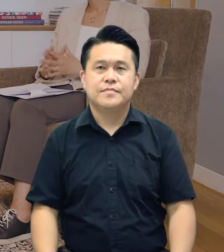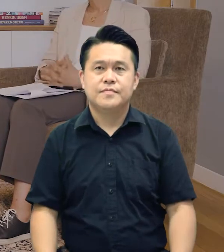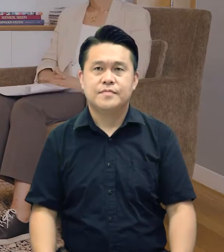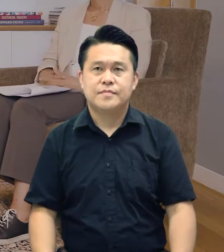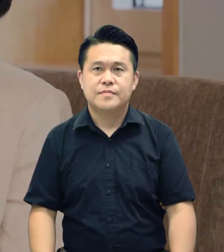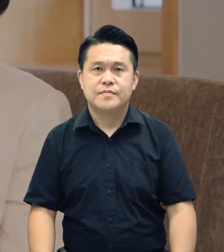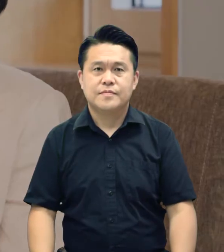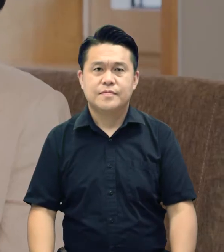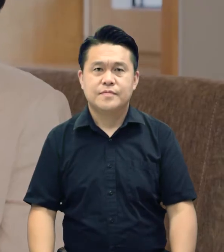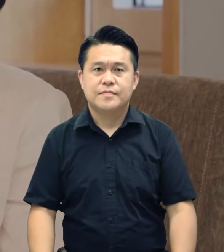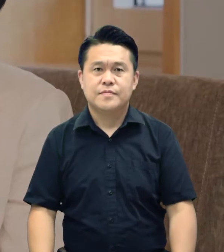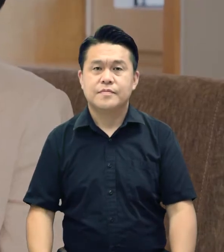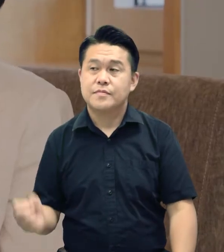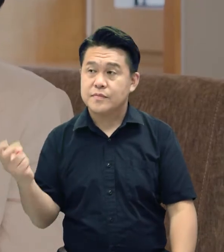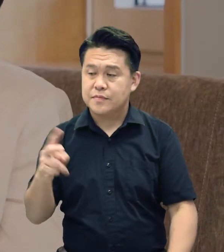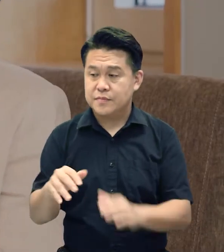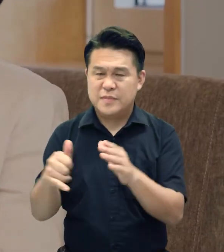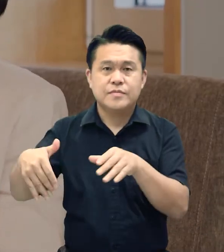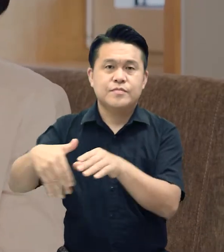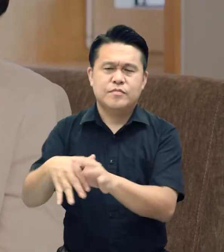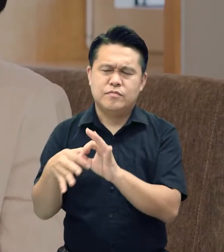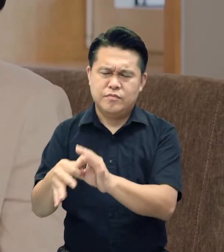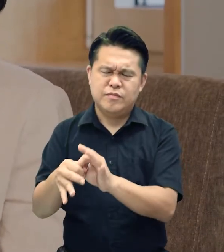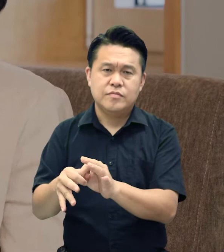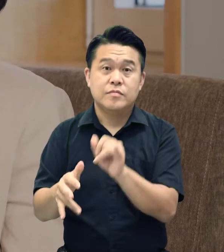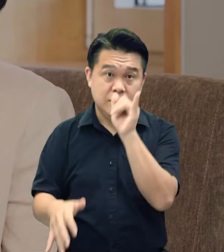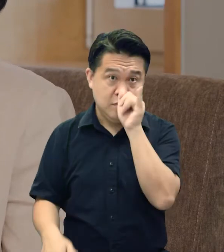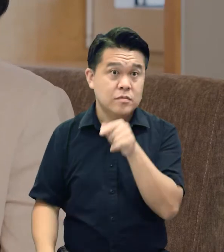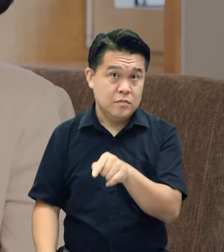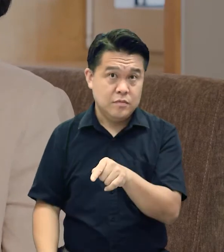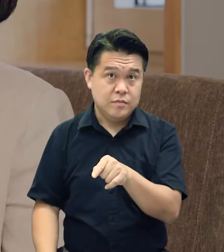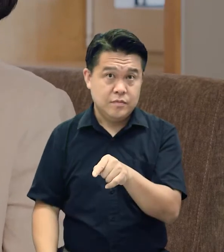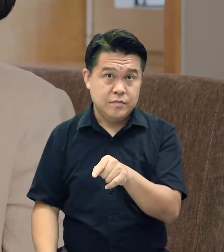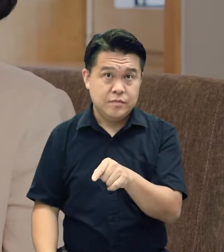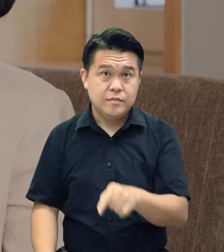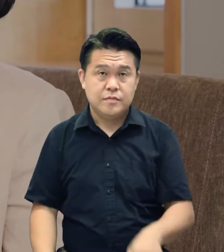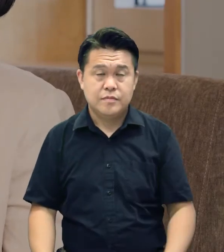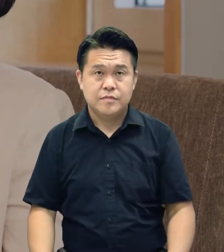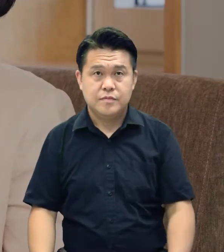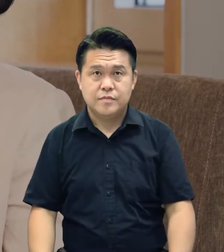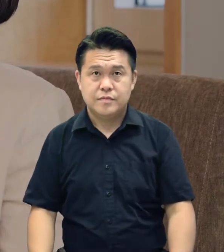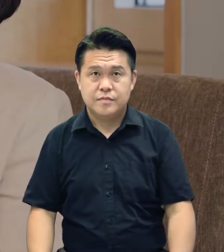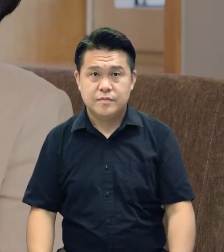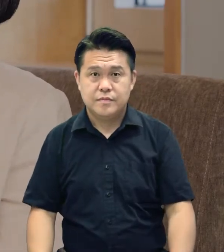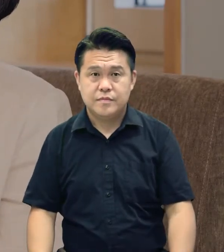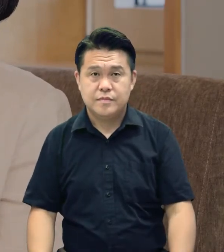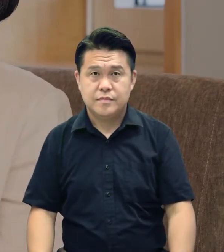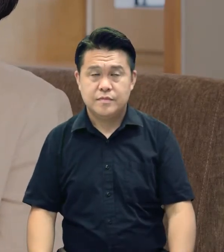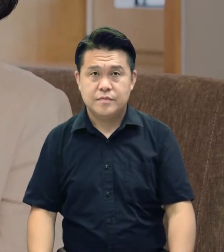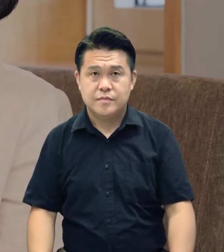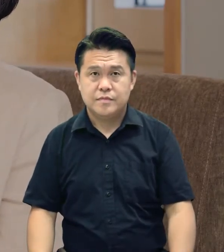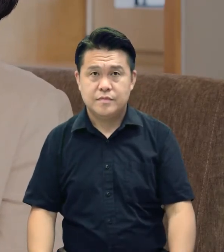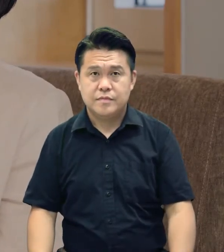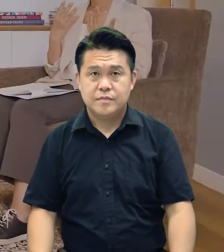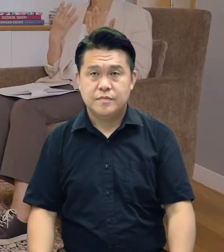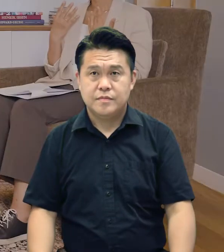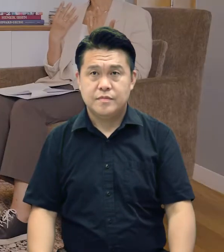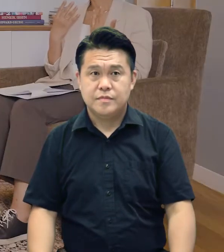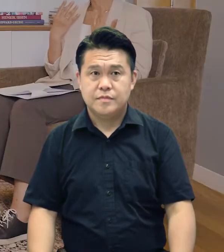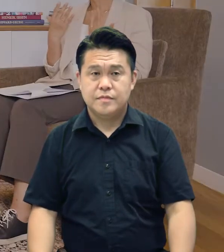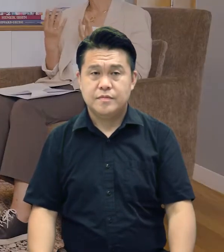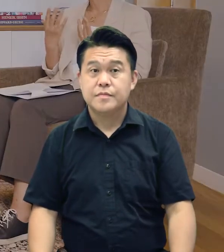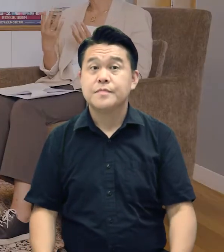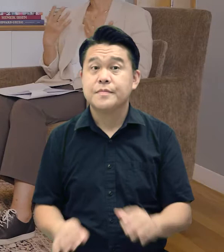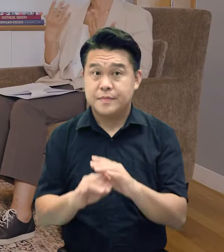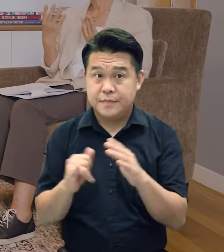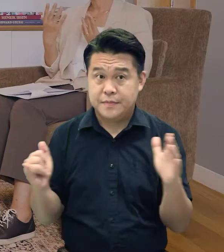hatred, but also it is very much related to family culture. Yeah. We